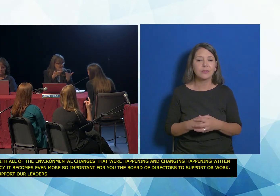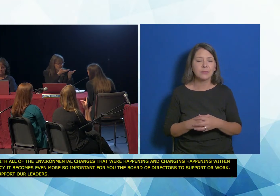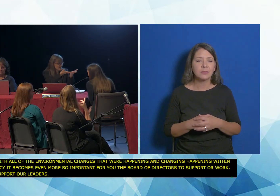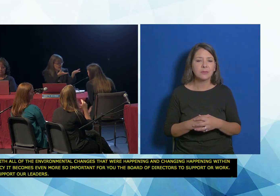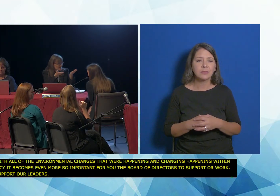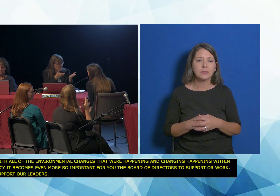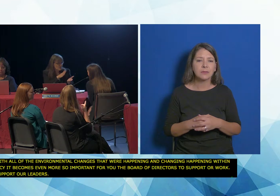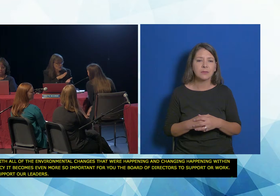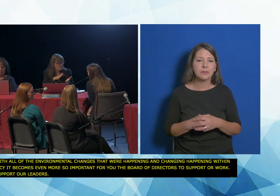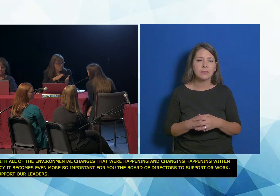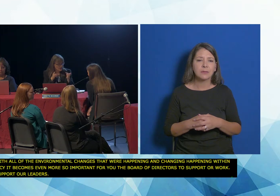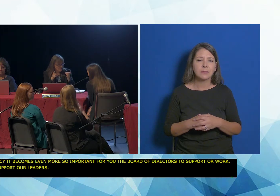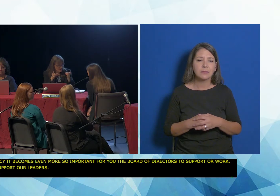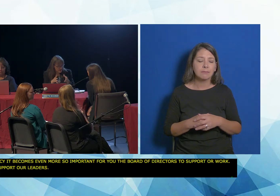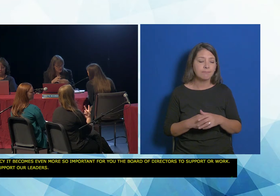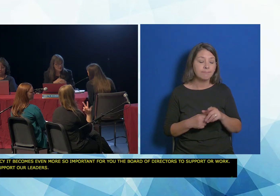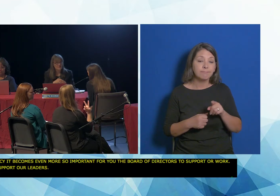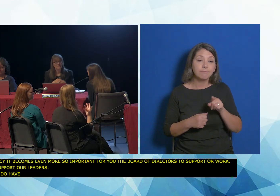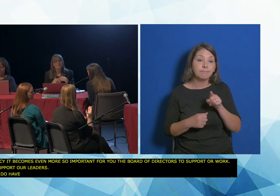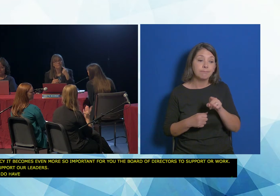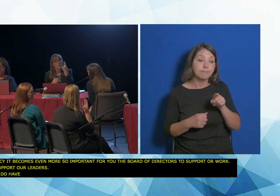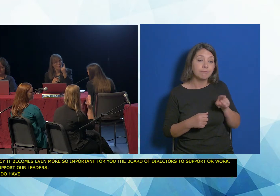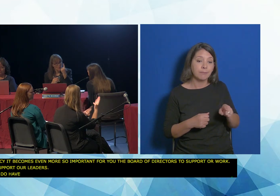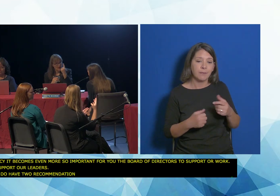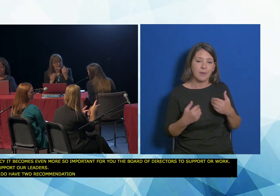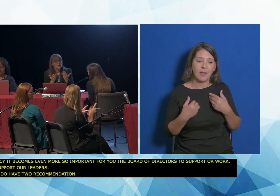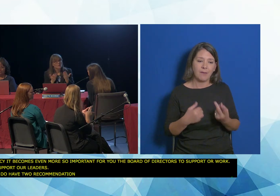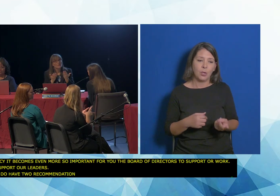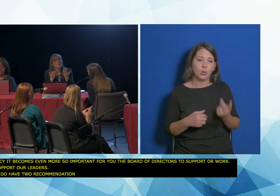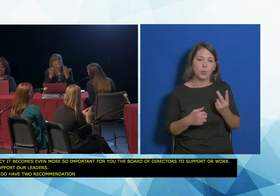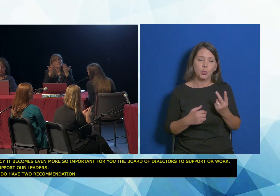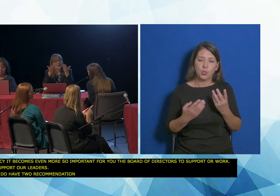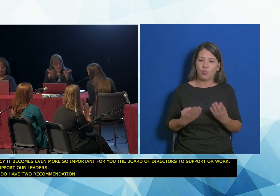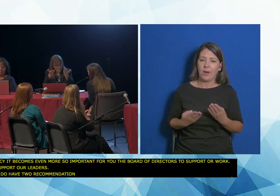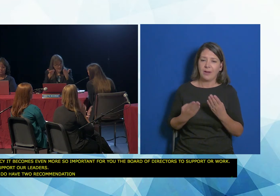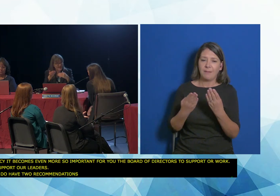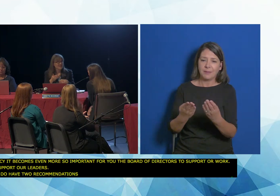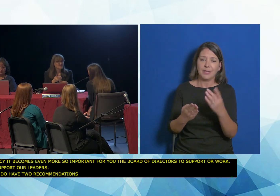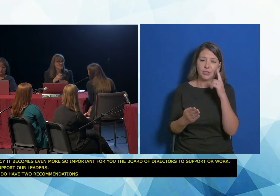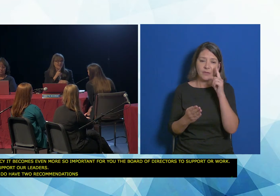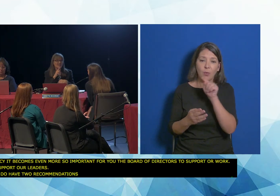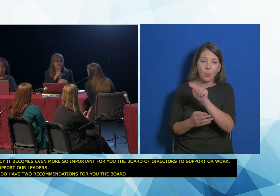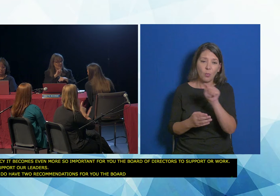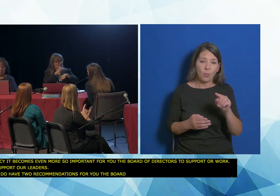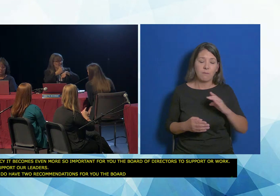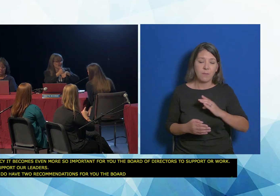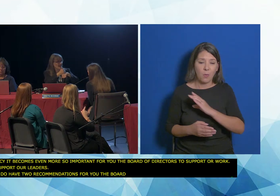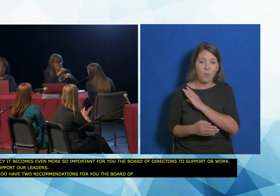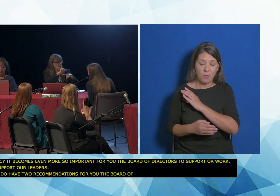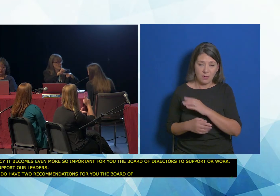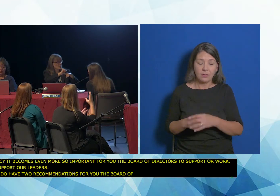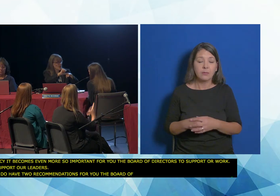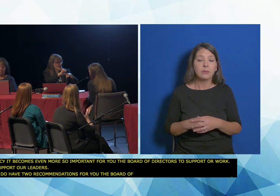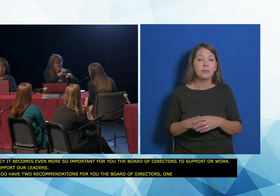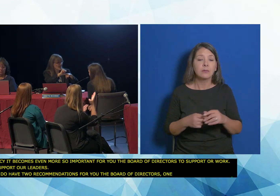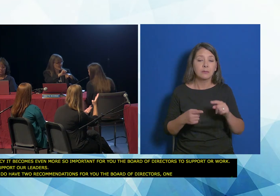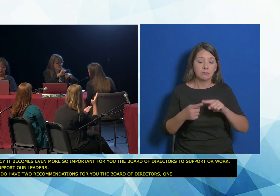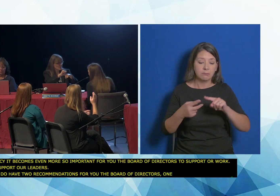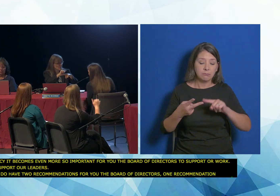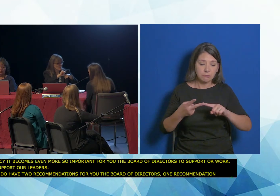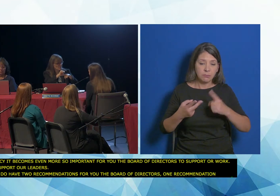They do have 2 recommendations for you, the board of directors. One recommendation is